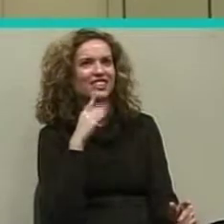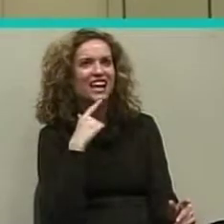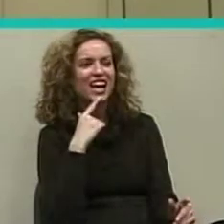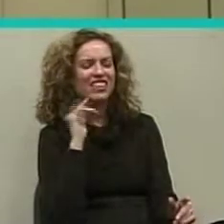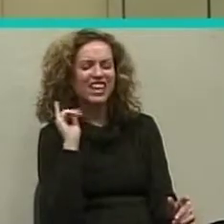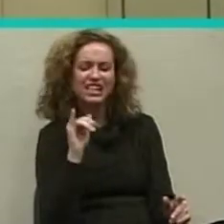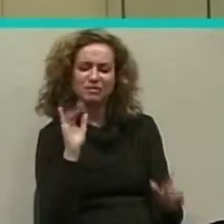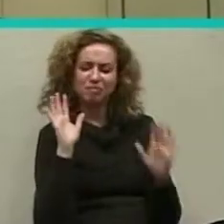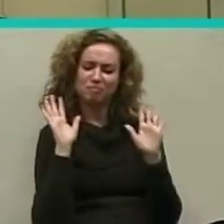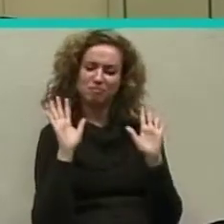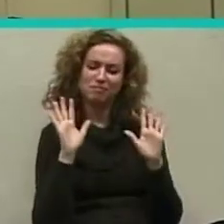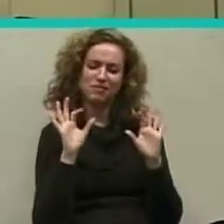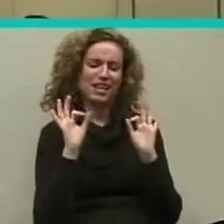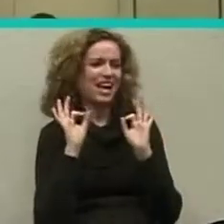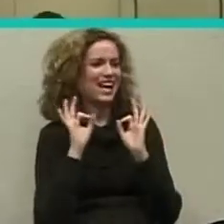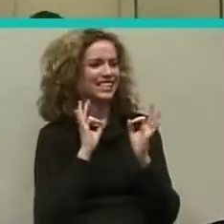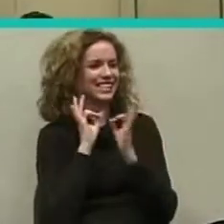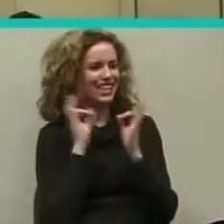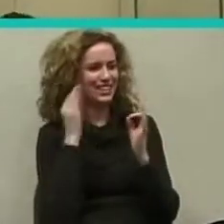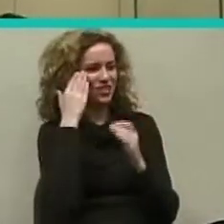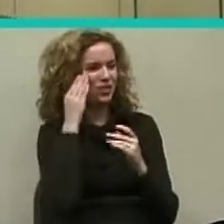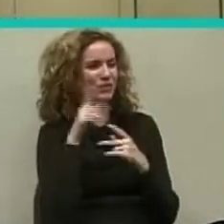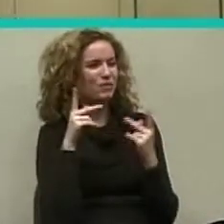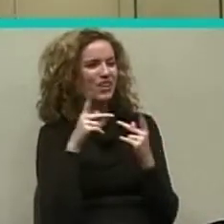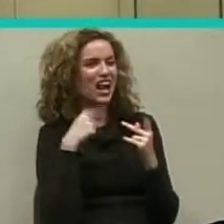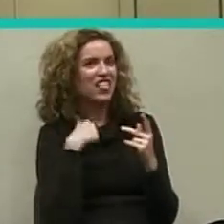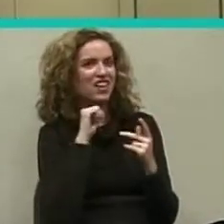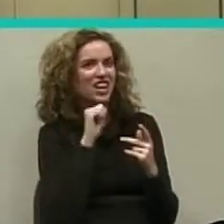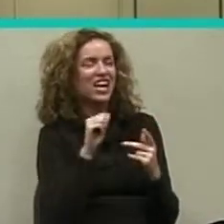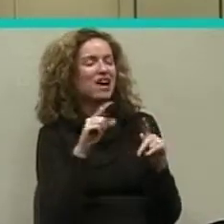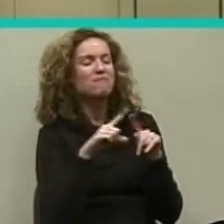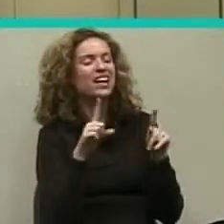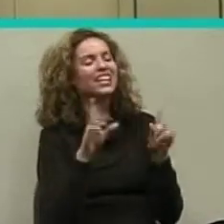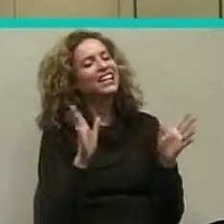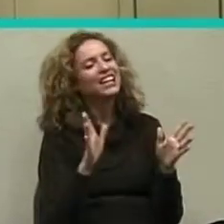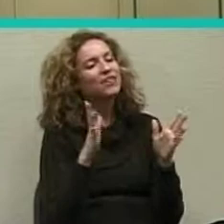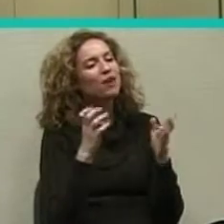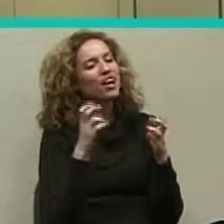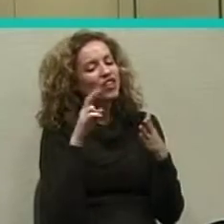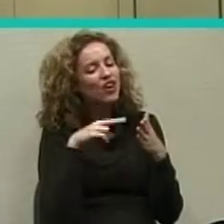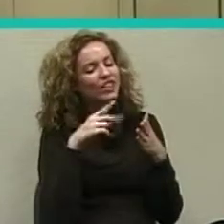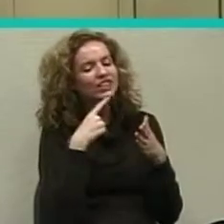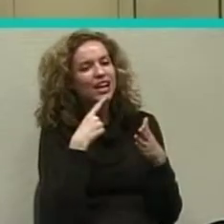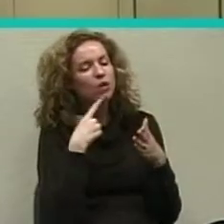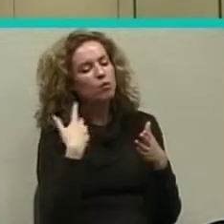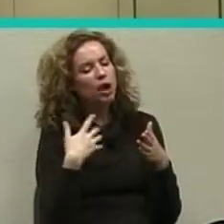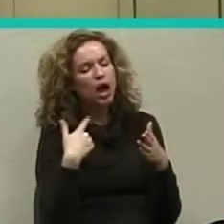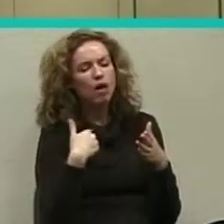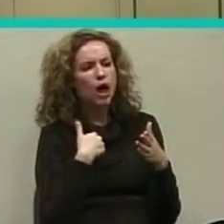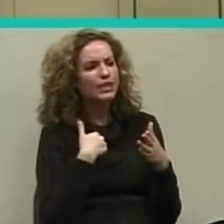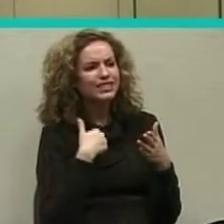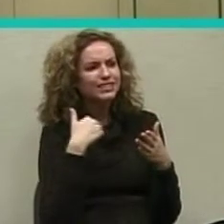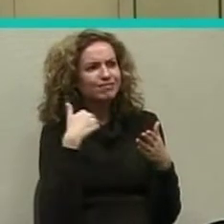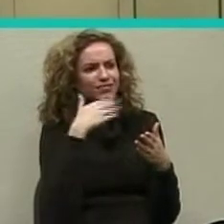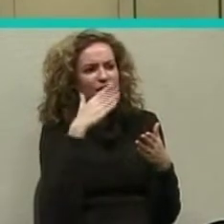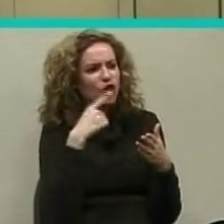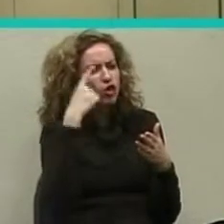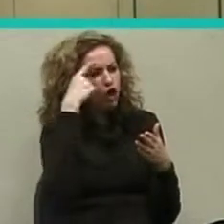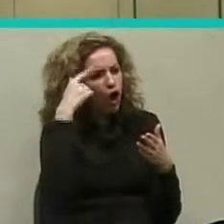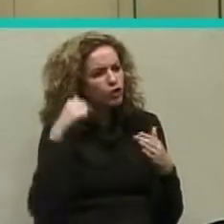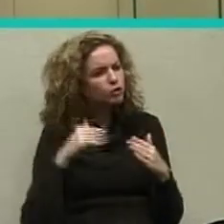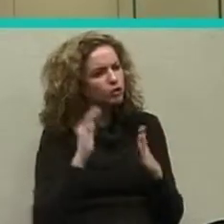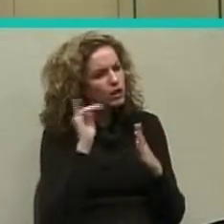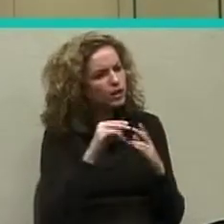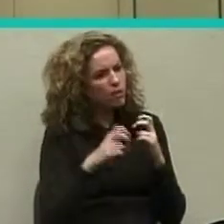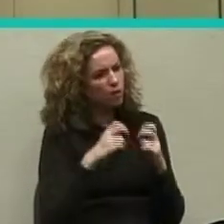all 5s, all the way down. Some areas are going to be better than others. But what you want to look for and say, wow, we just never addressed this. This is completely